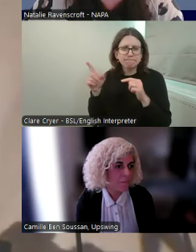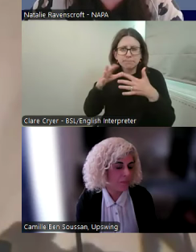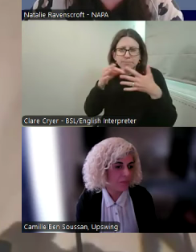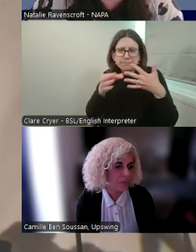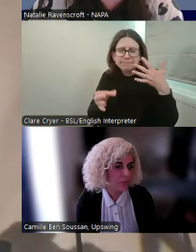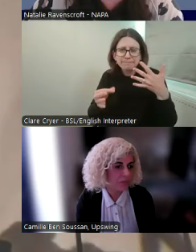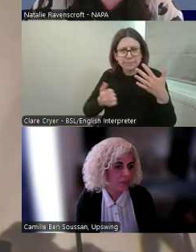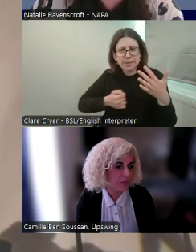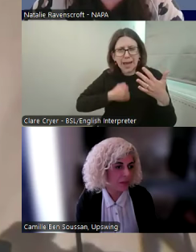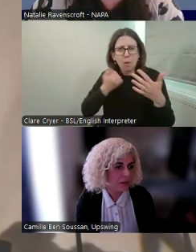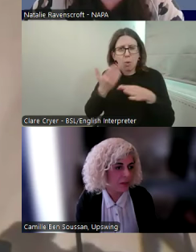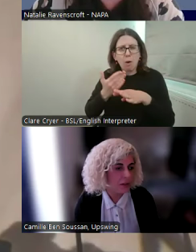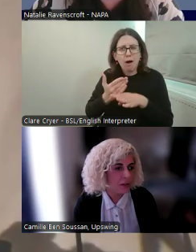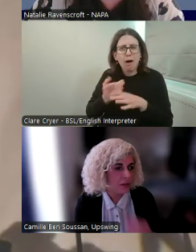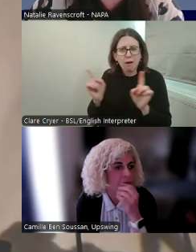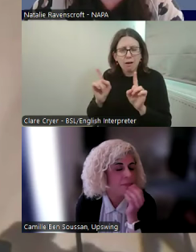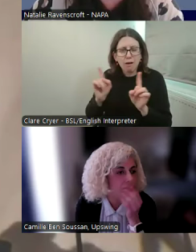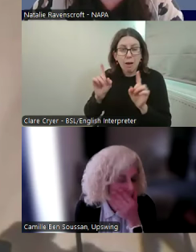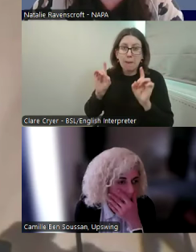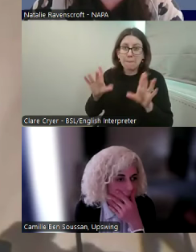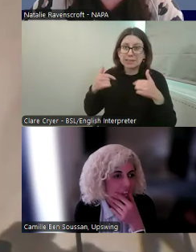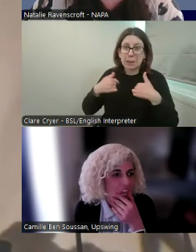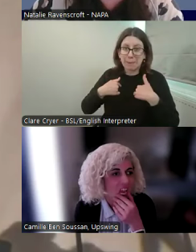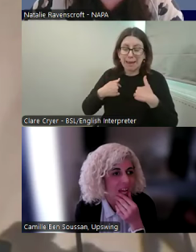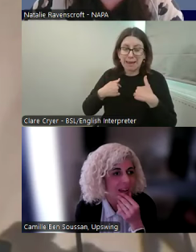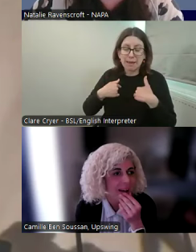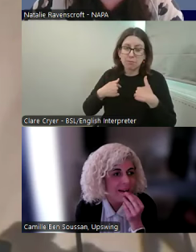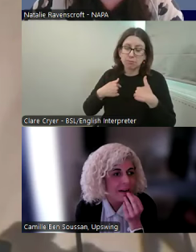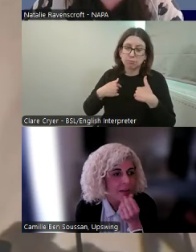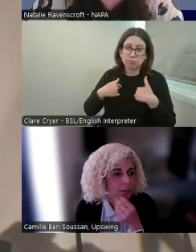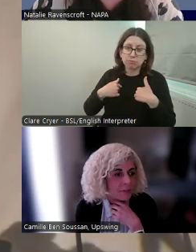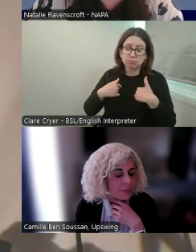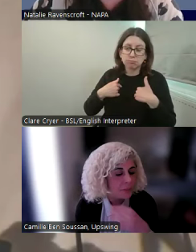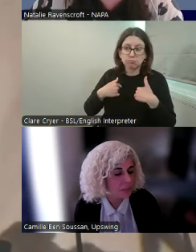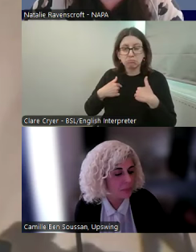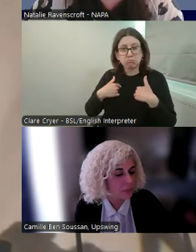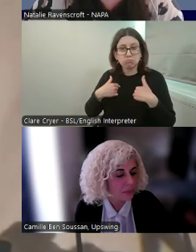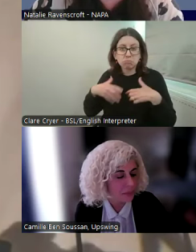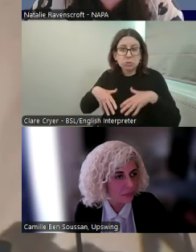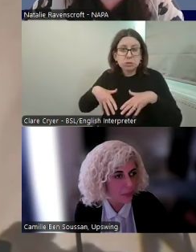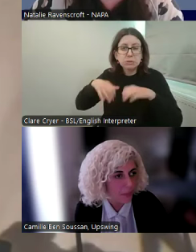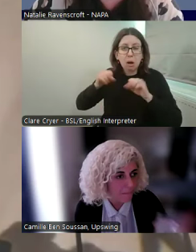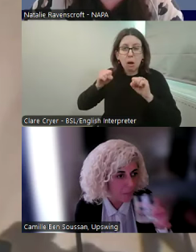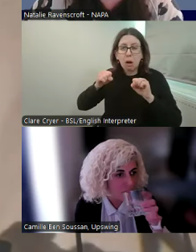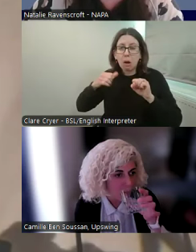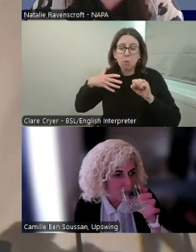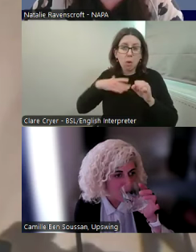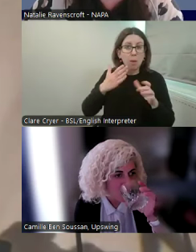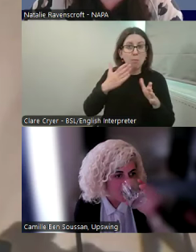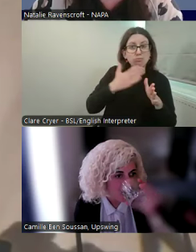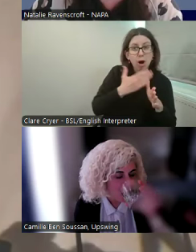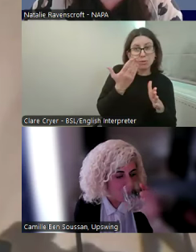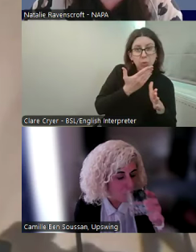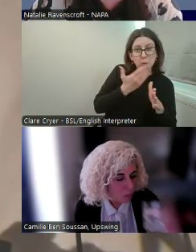work. So Magic Me started, when it first started up, was about connecting primary schools with